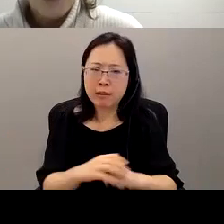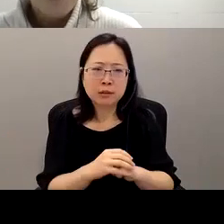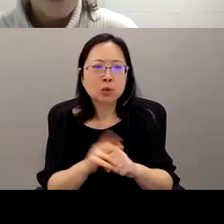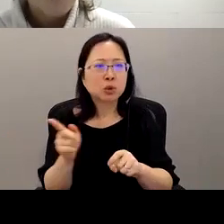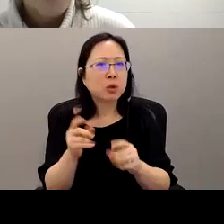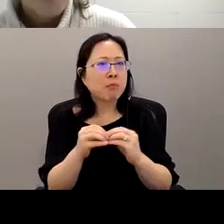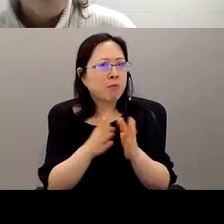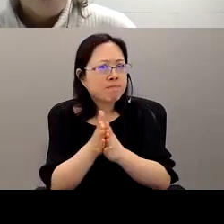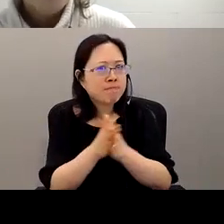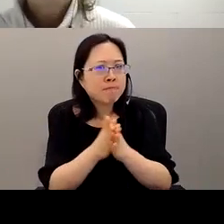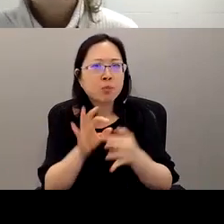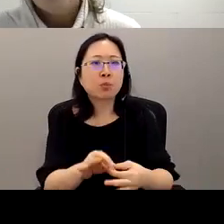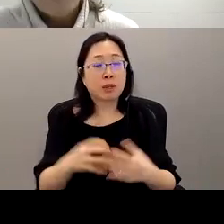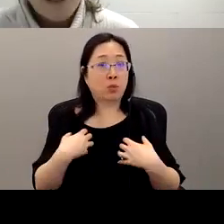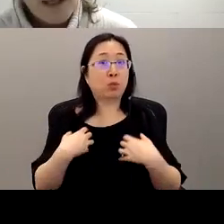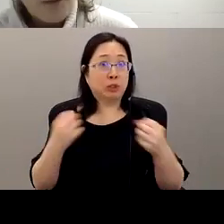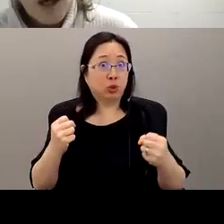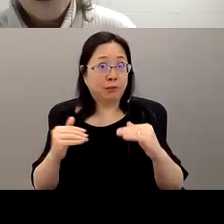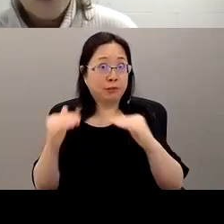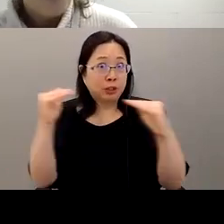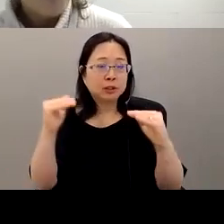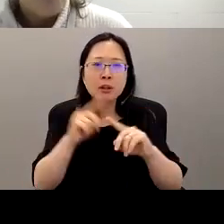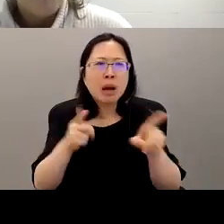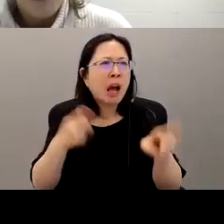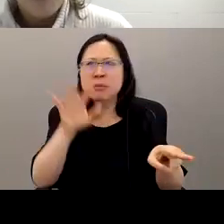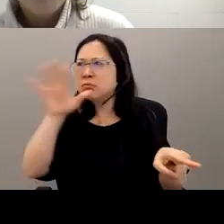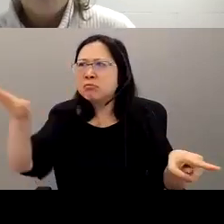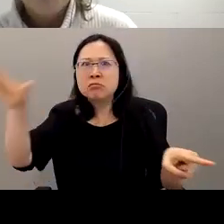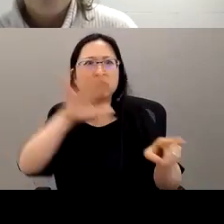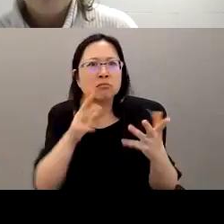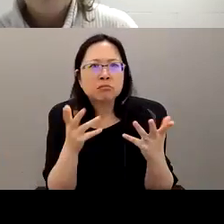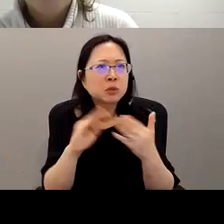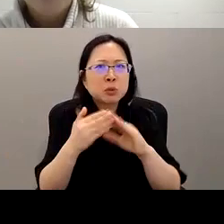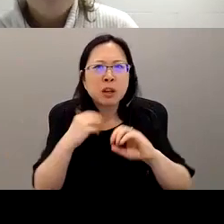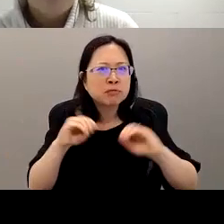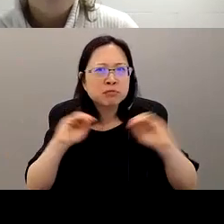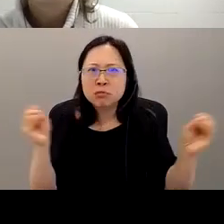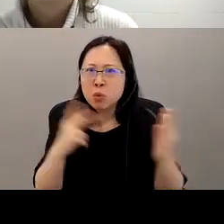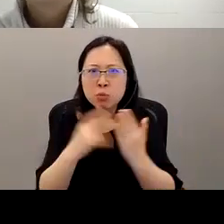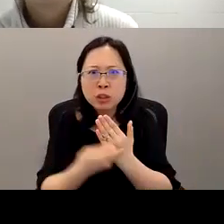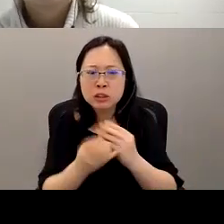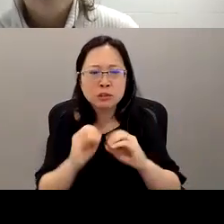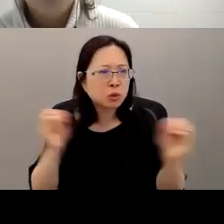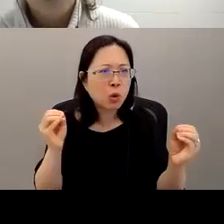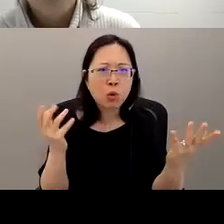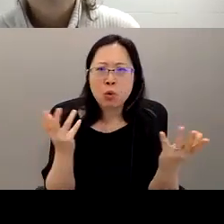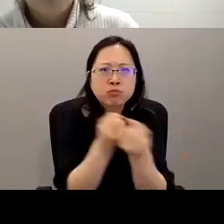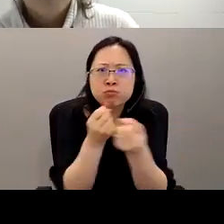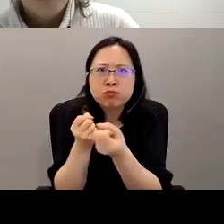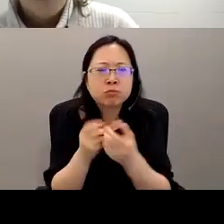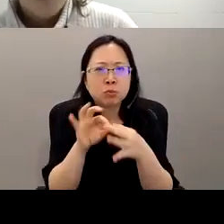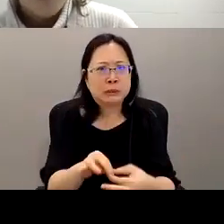restorative justice, but she could not find any projects that used a restorative lens to respond specifically to elder